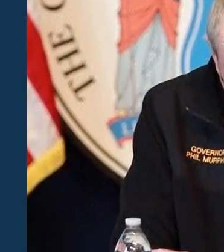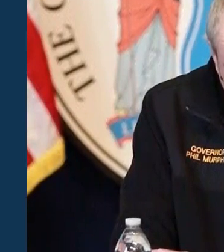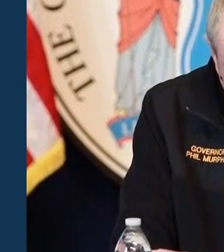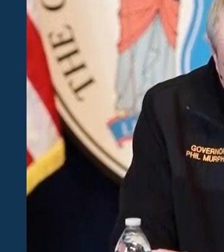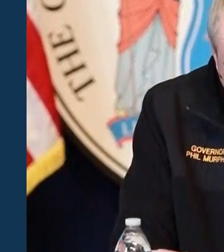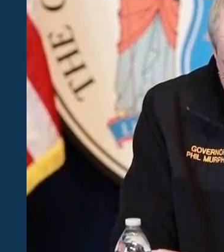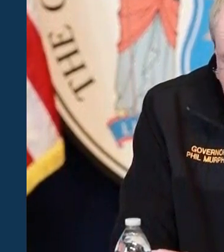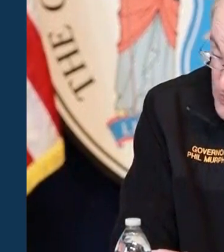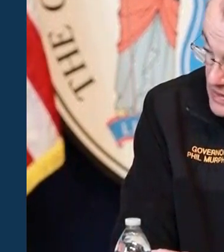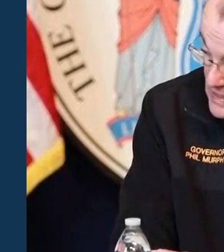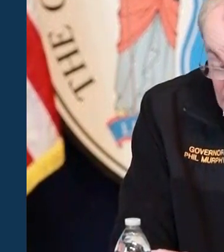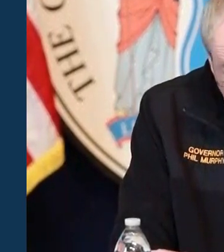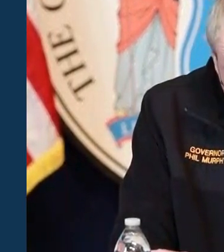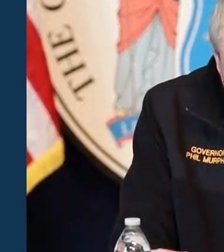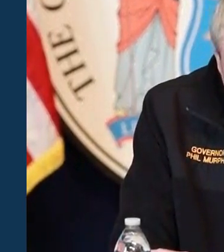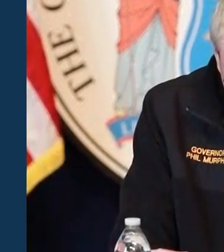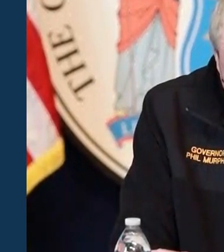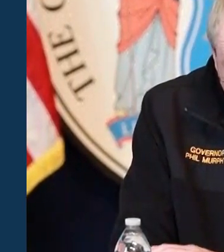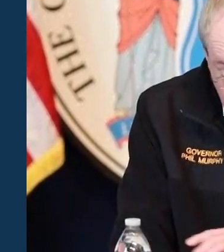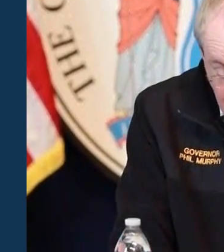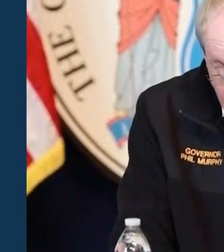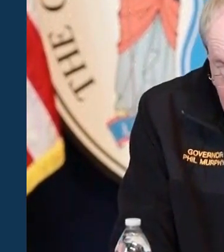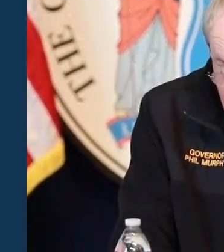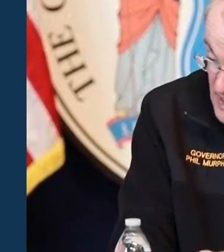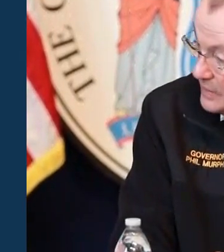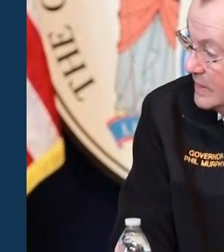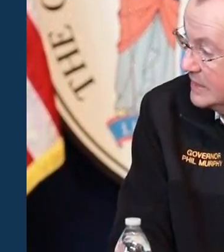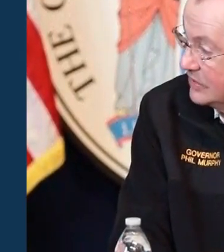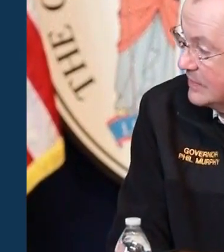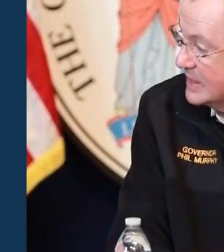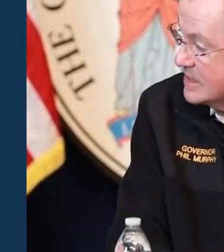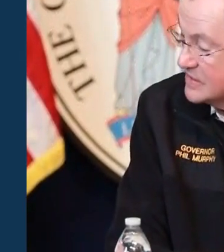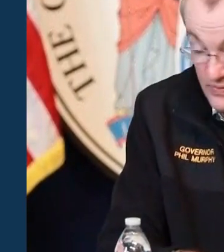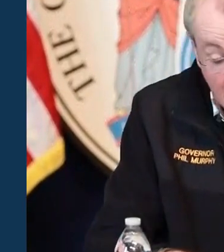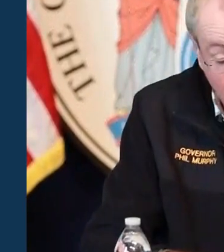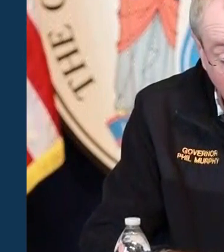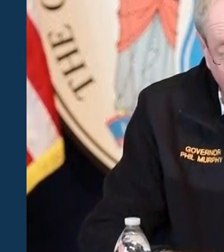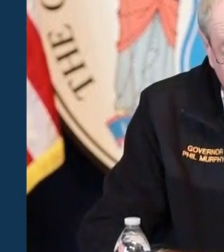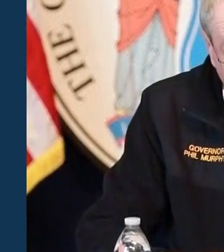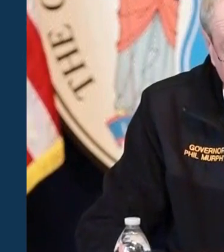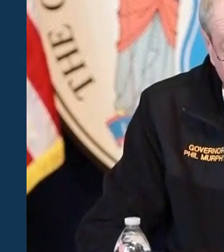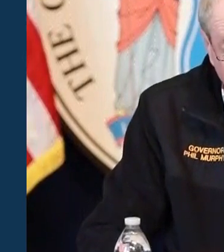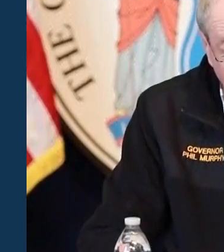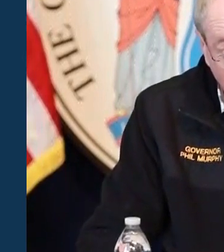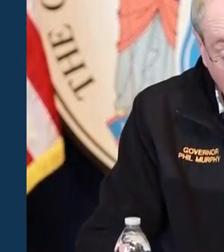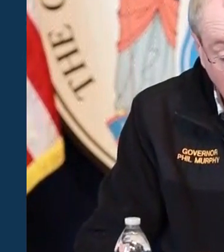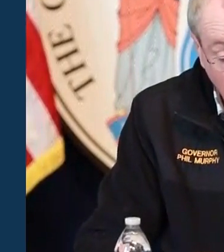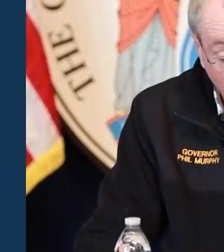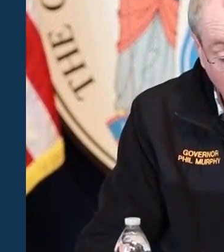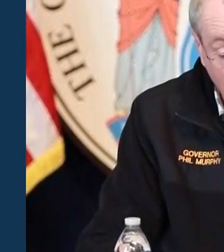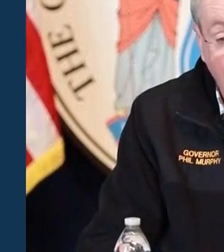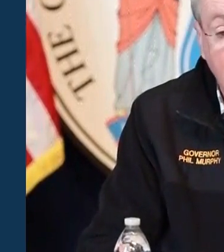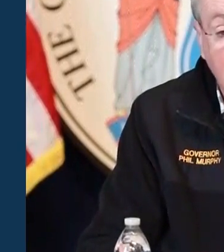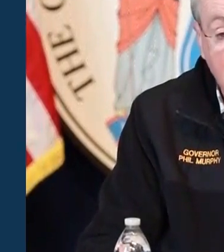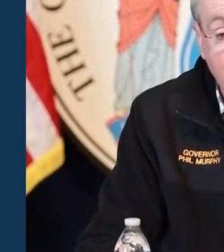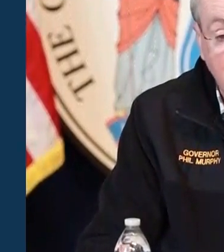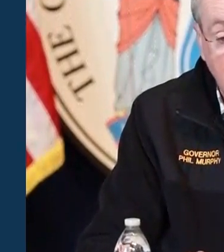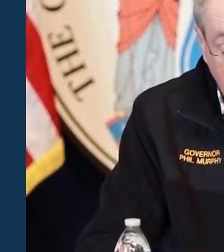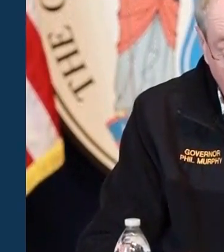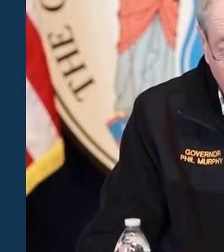covid19.nj.gov. As of, Judy, I think this is right, as of 10 p.m. last night, we had 7,570 residents